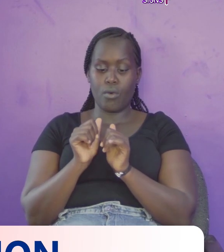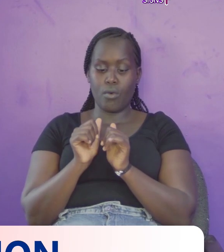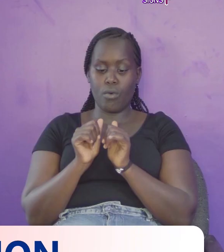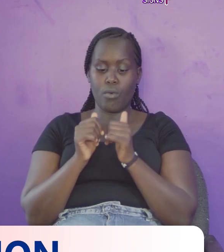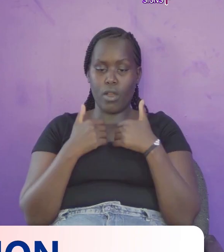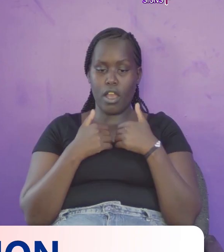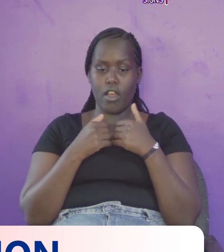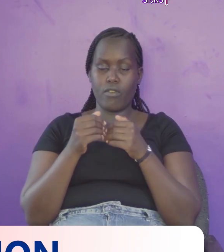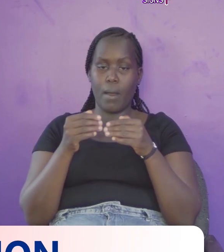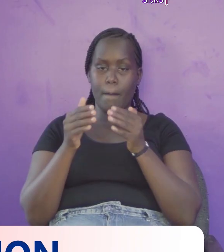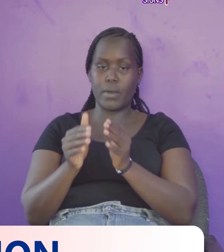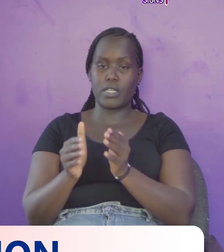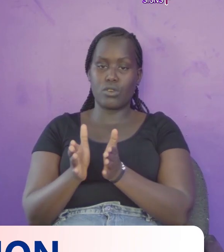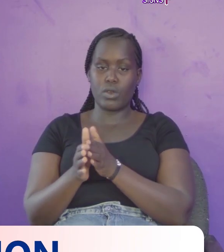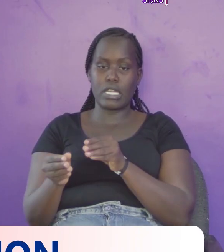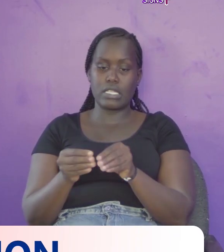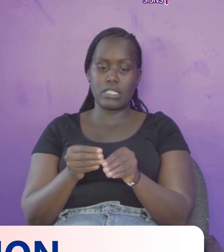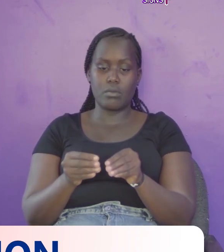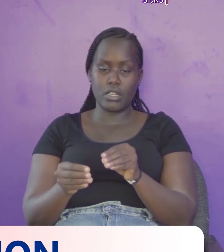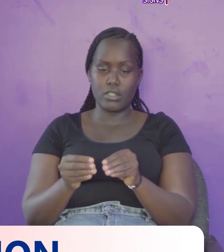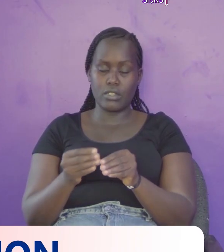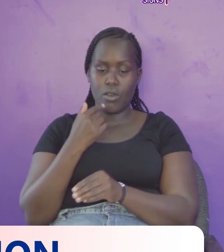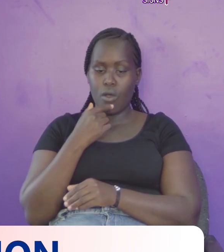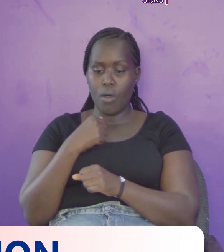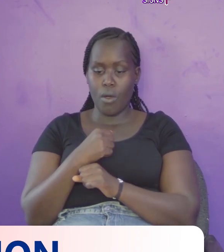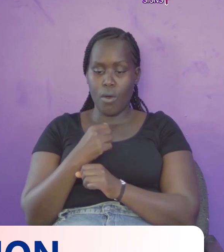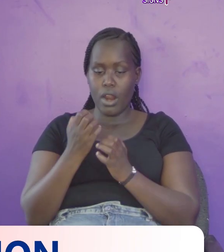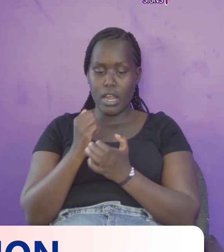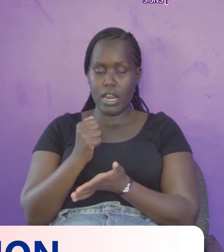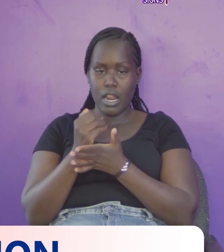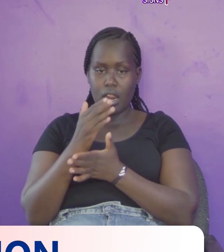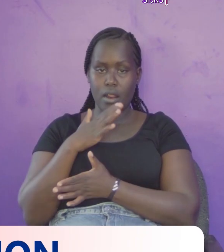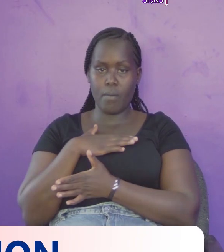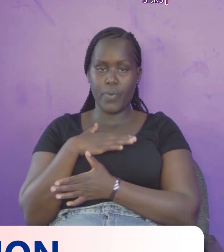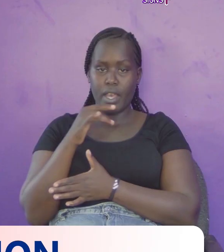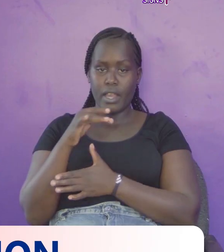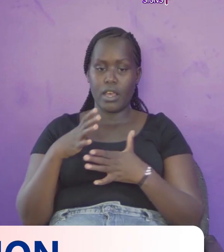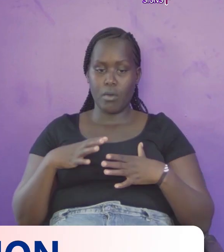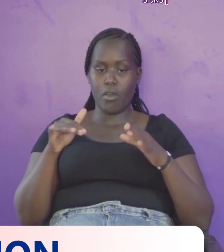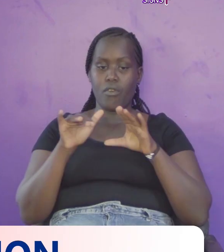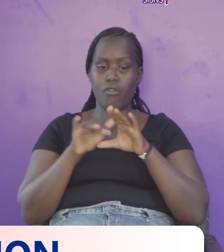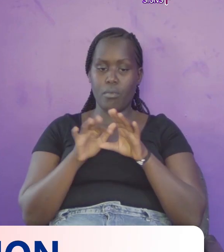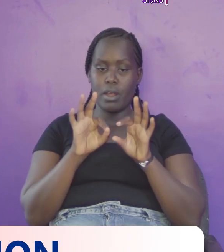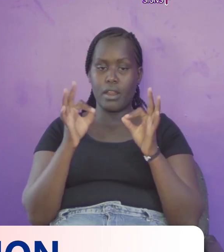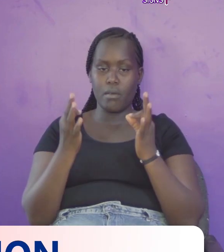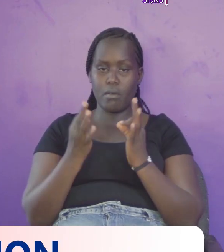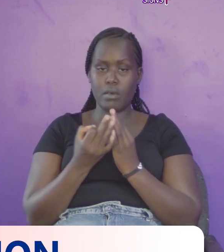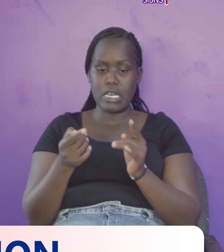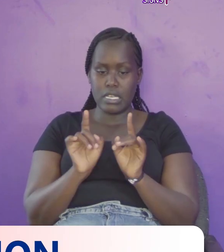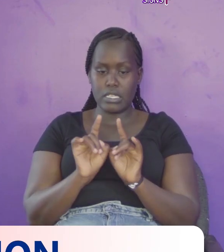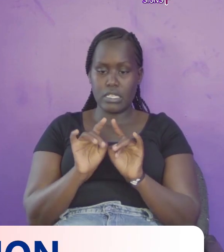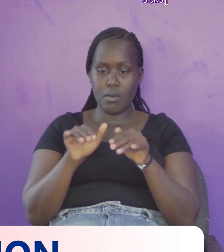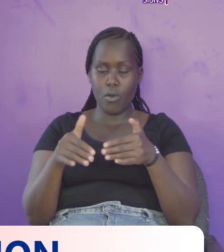with disabilities that need our help, these people are family members. It's the same